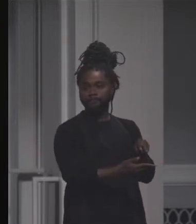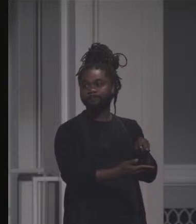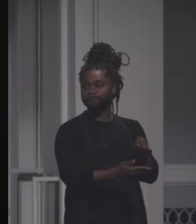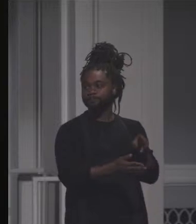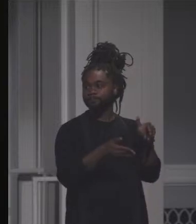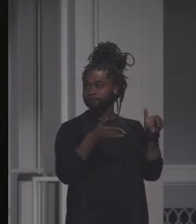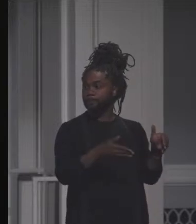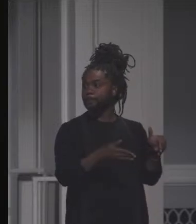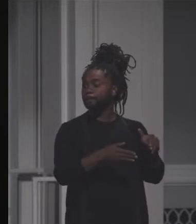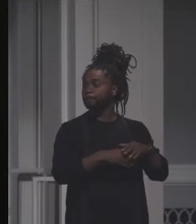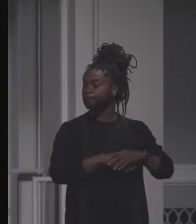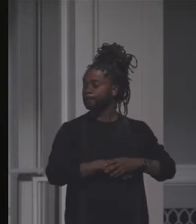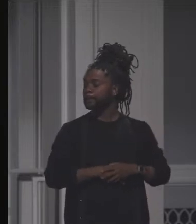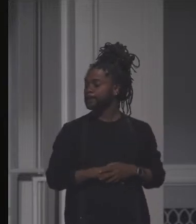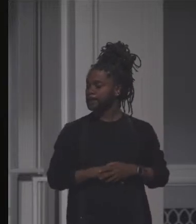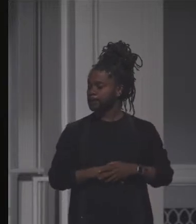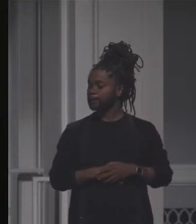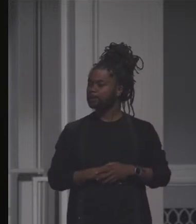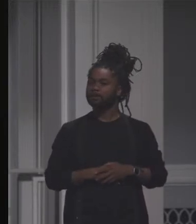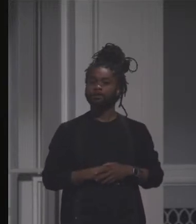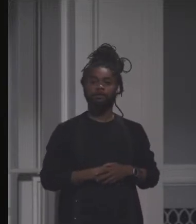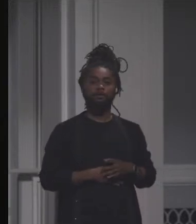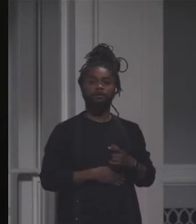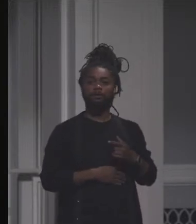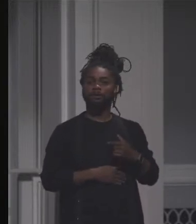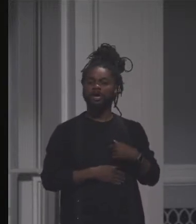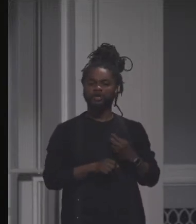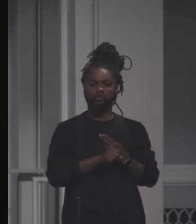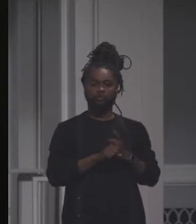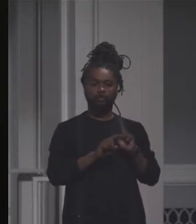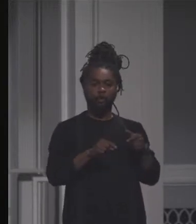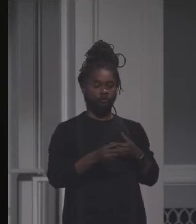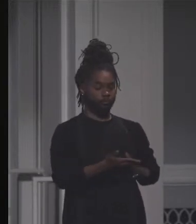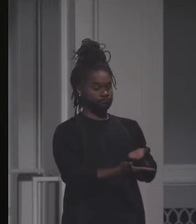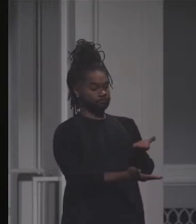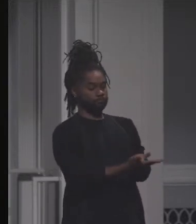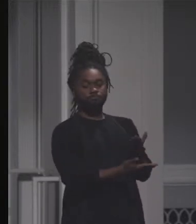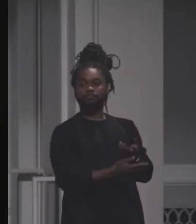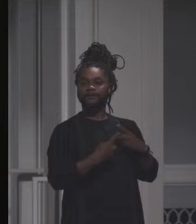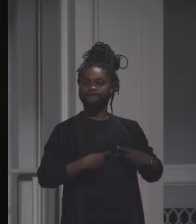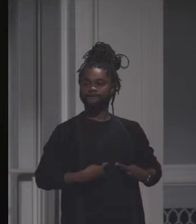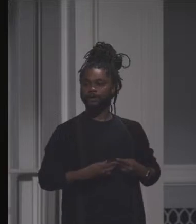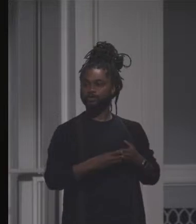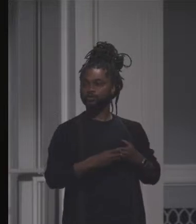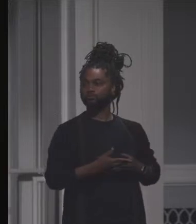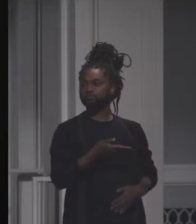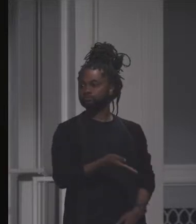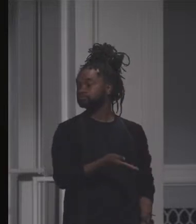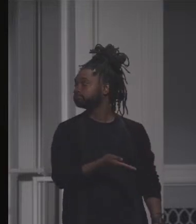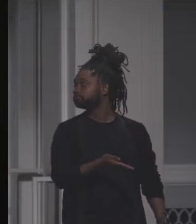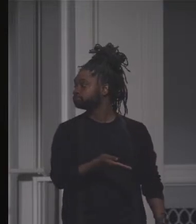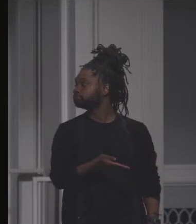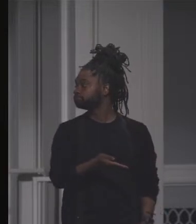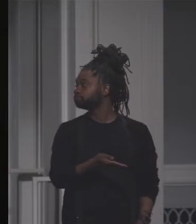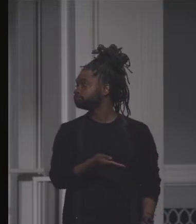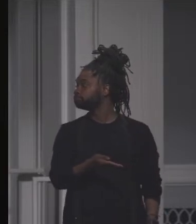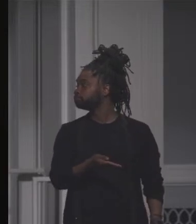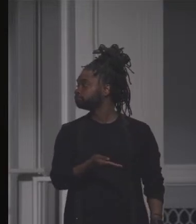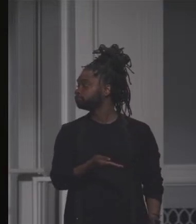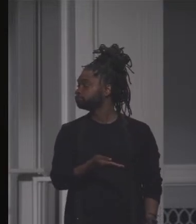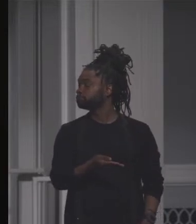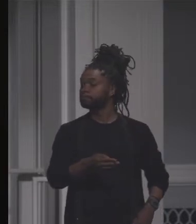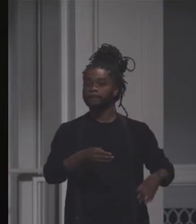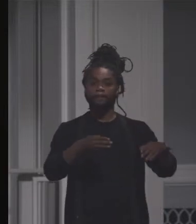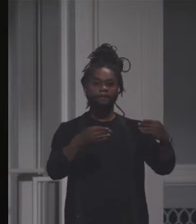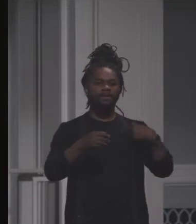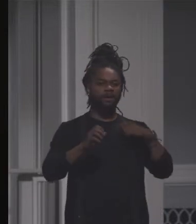I would use only the material culture, the physical objects. From those, I would